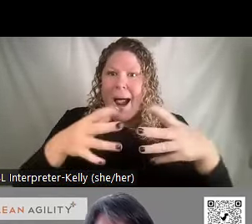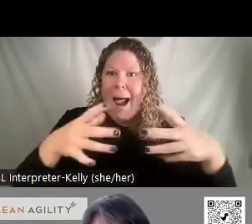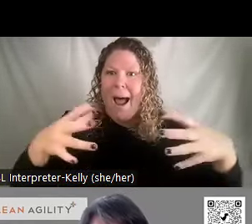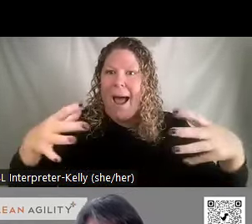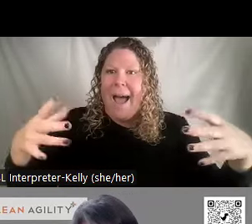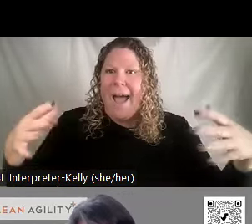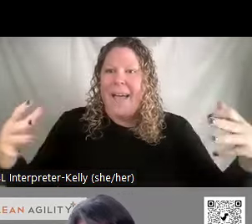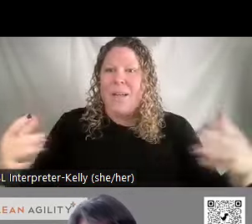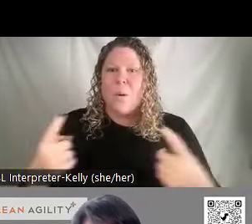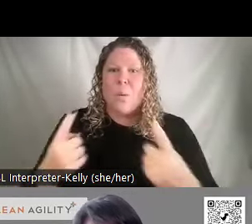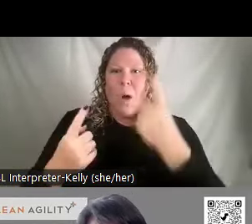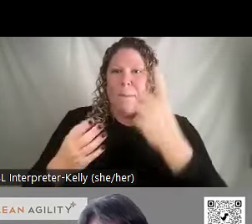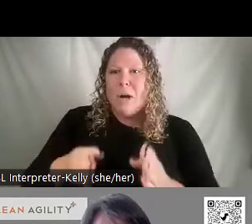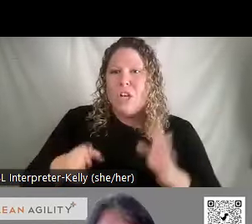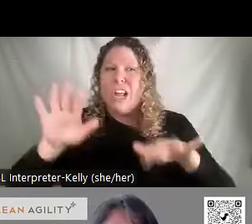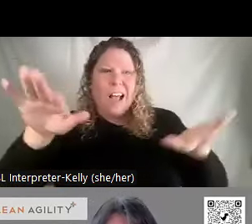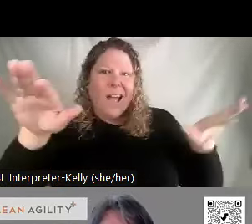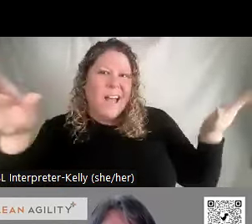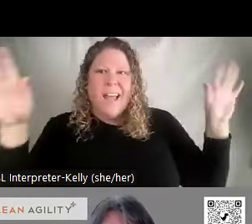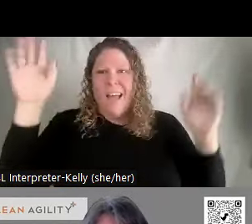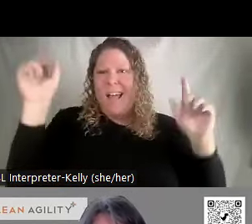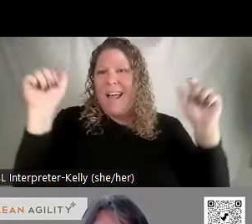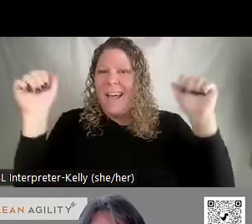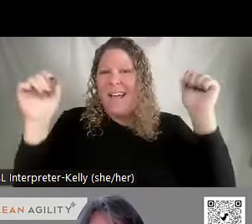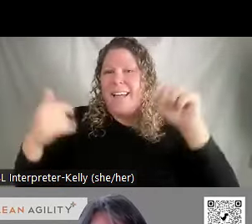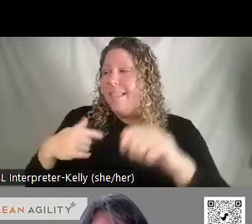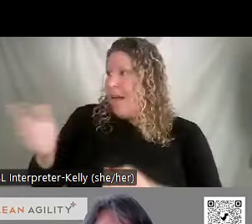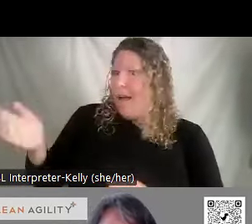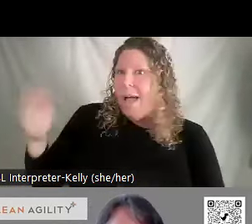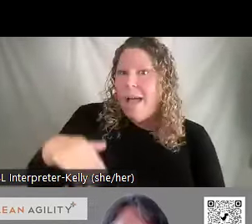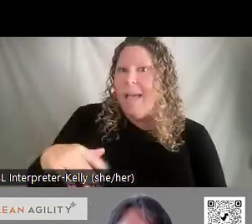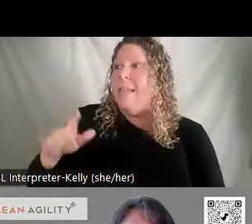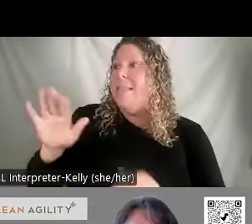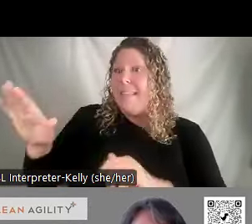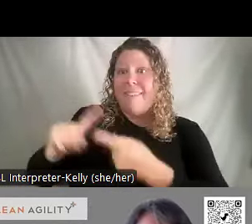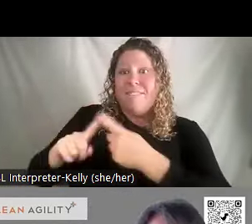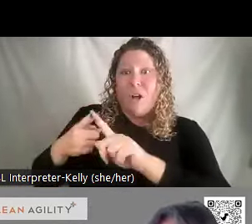reached out to the next people, who reached out to their people, who reached out to their people, and so on.